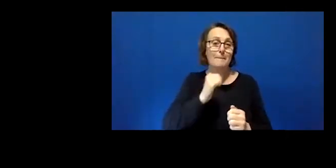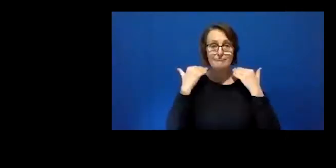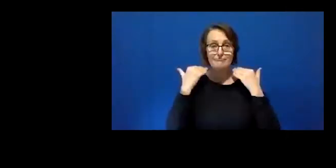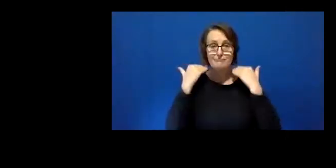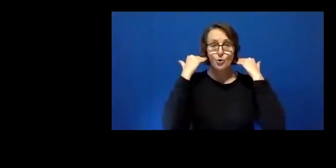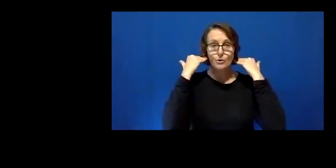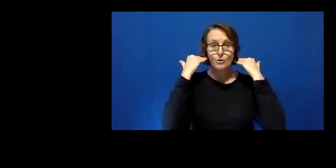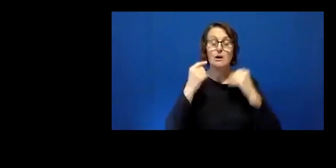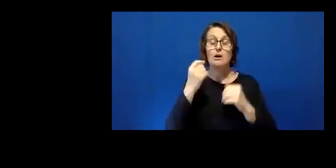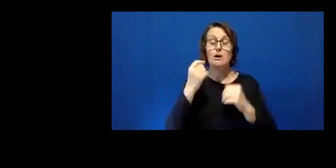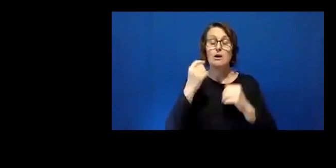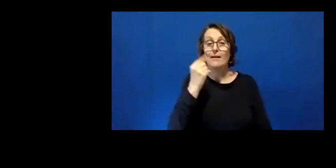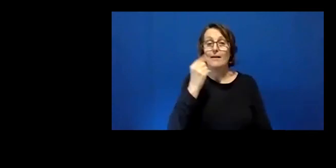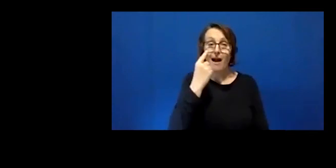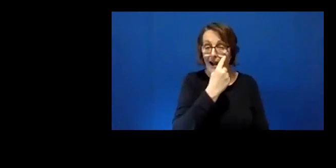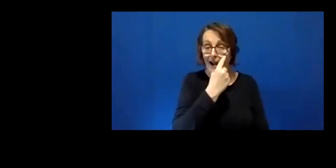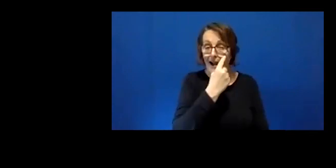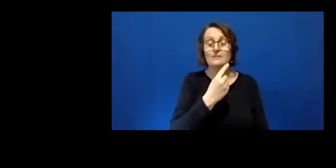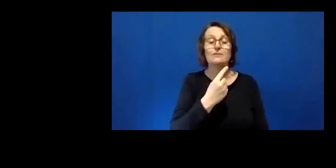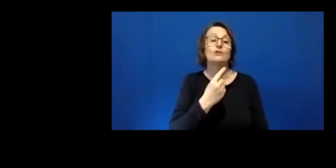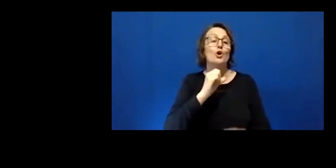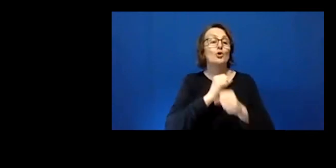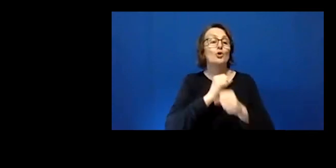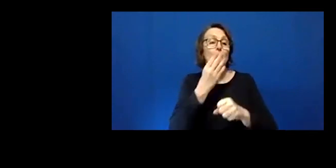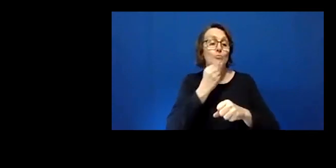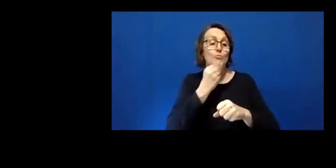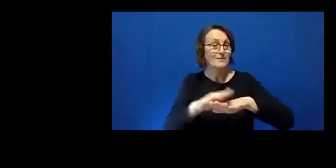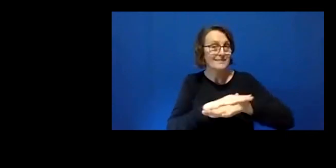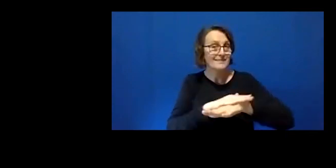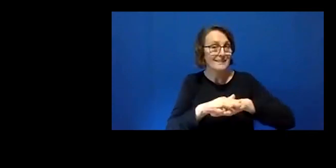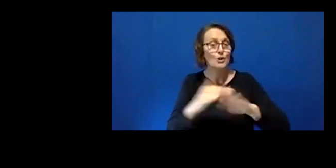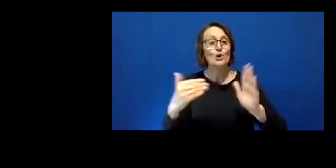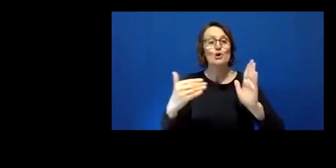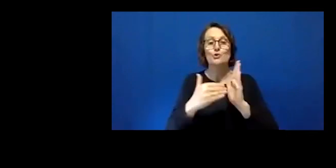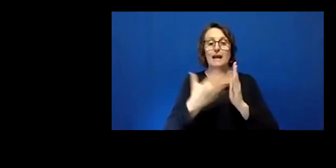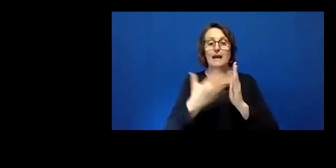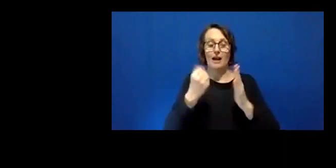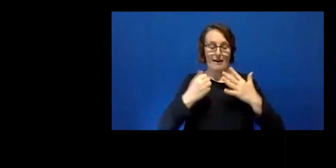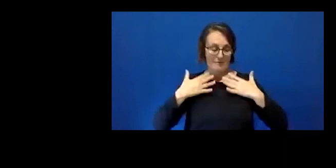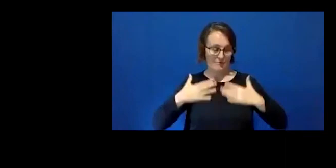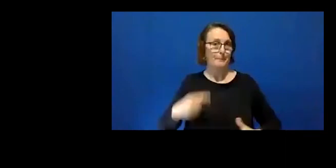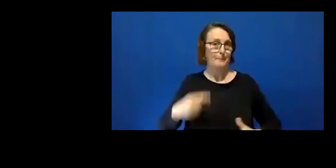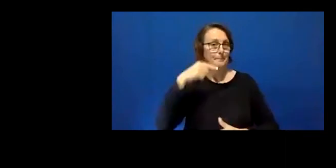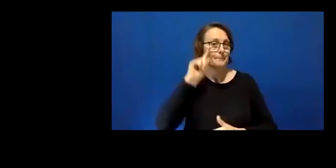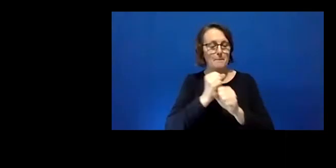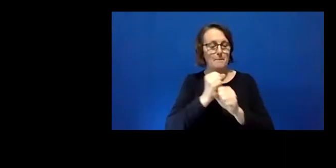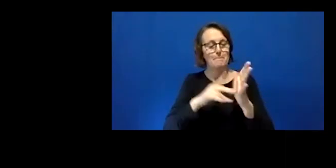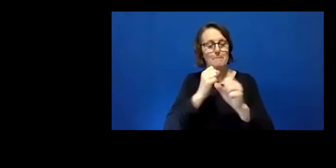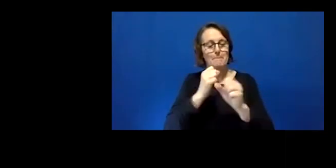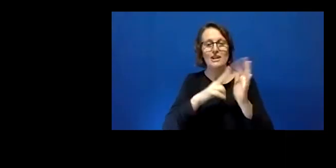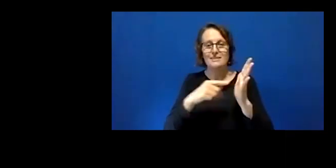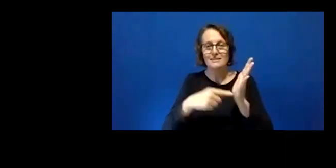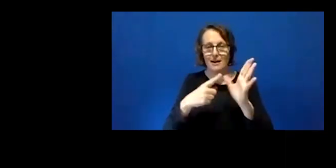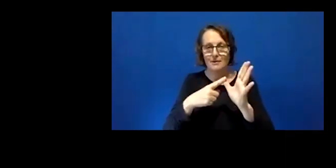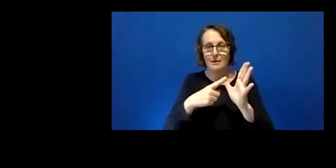golden brown skin. Today I am wearing a bright magenta woolen jumper, a blue and pink beanie, and a deep blue